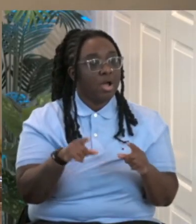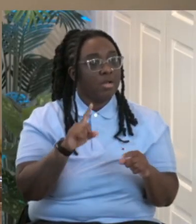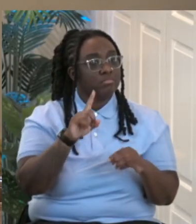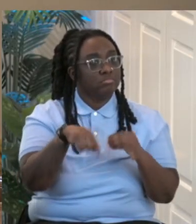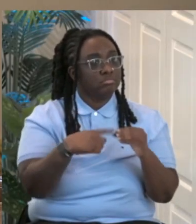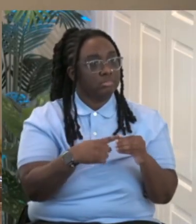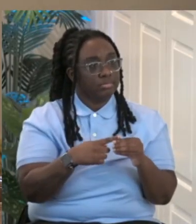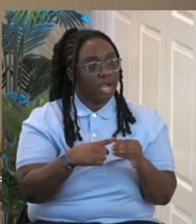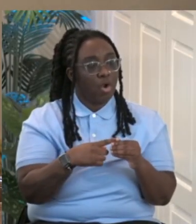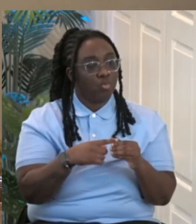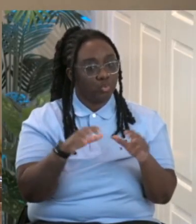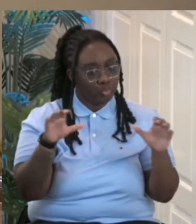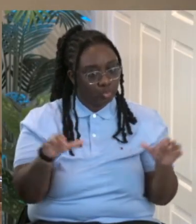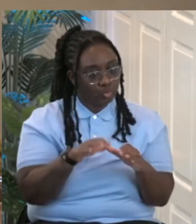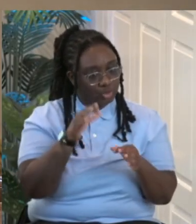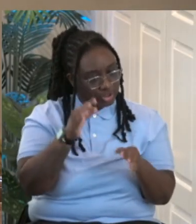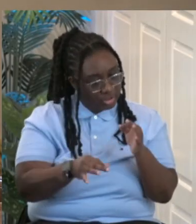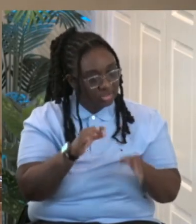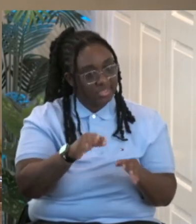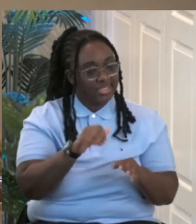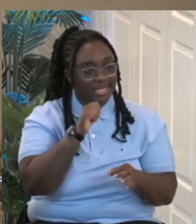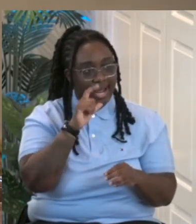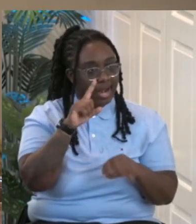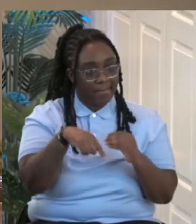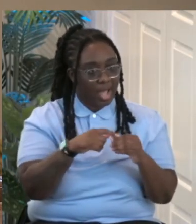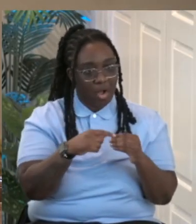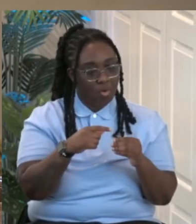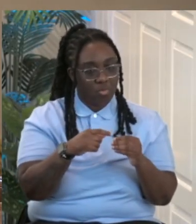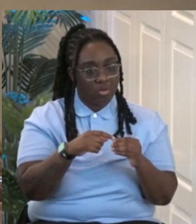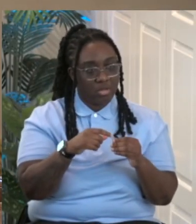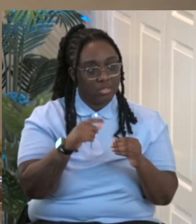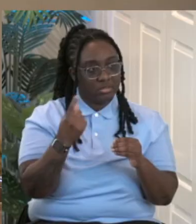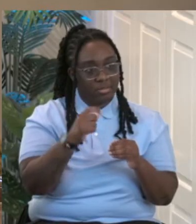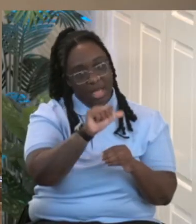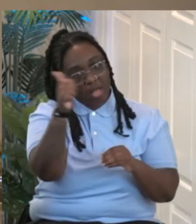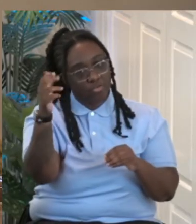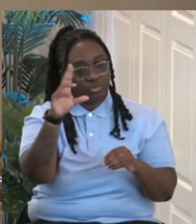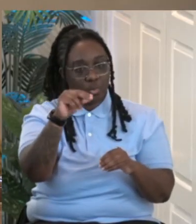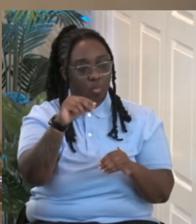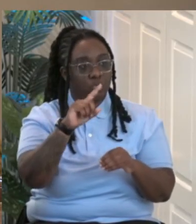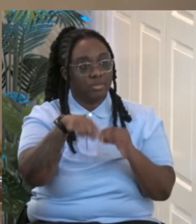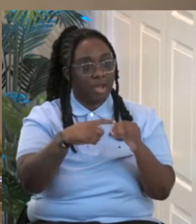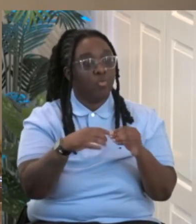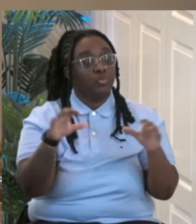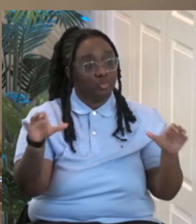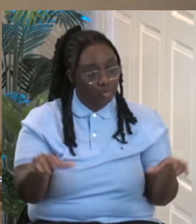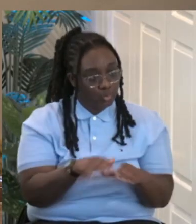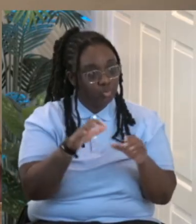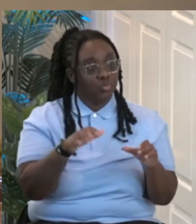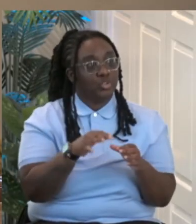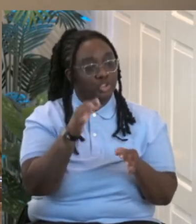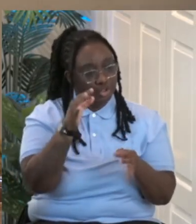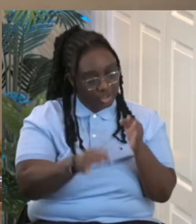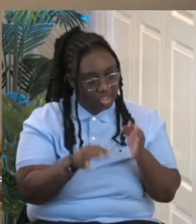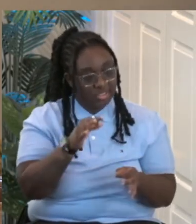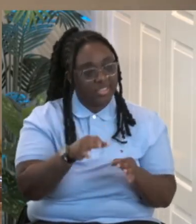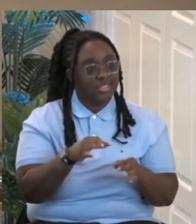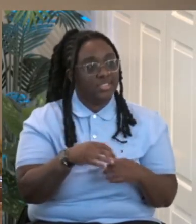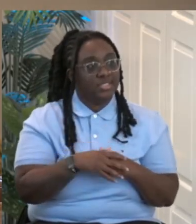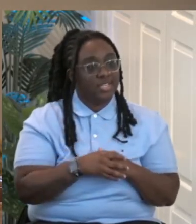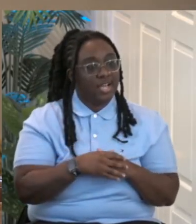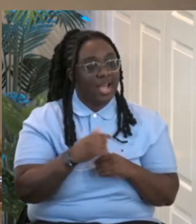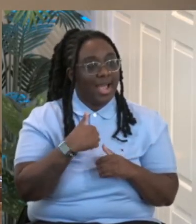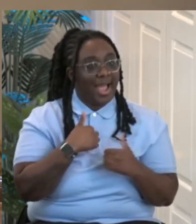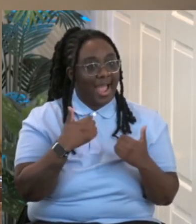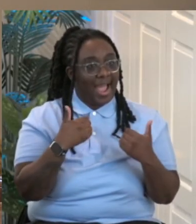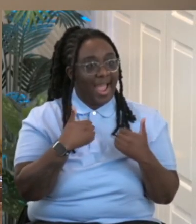justice? Do justice. It's not about anything other than do justice. I had that